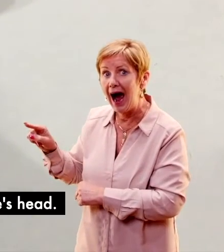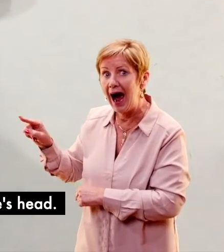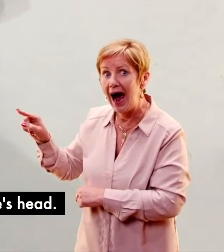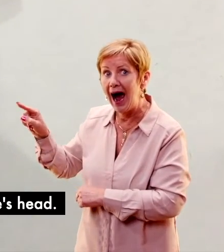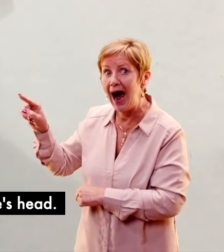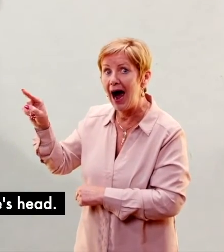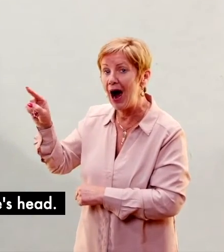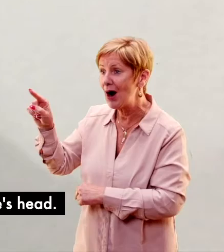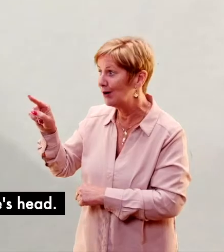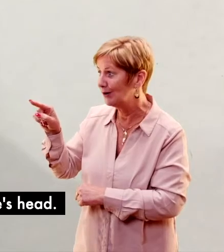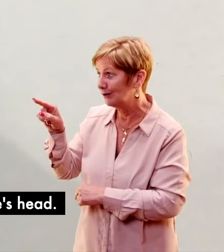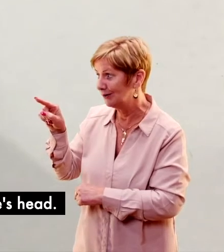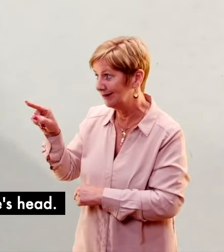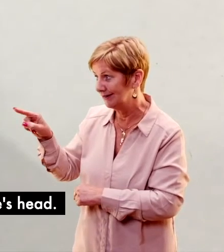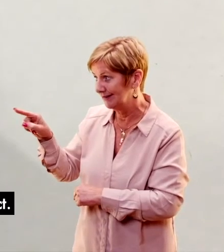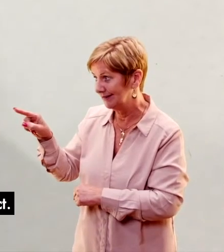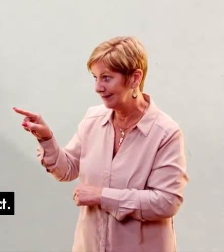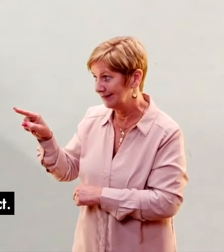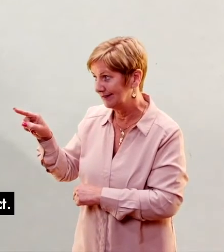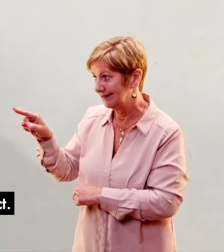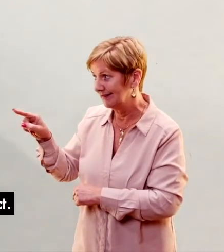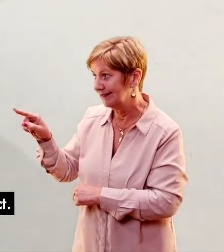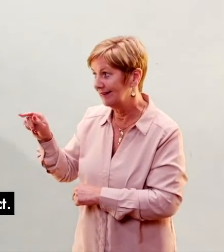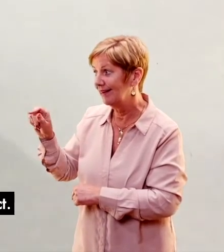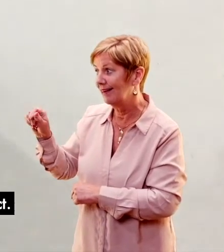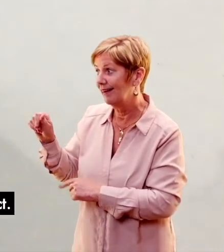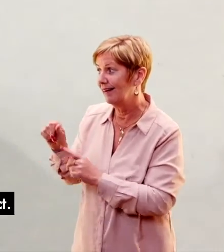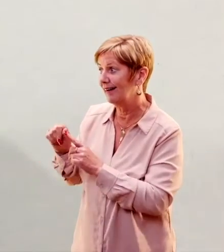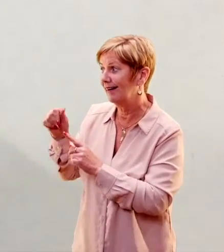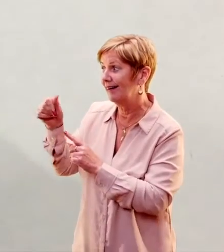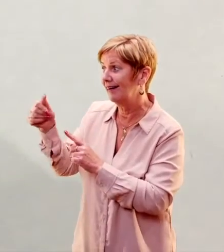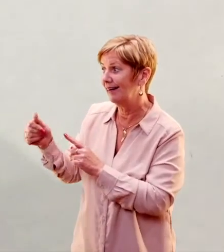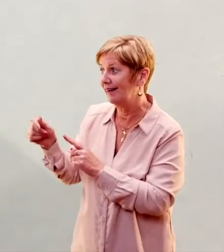an oval shape for Marge's head. It doesn't need to be perfect.